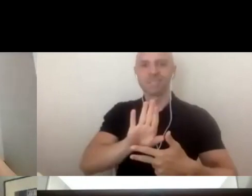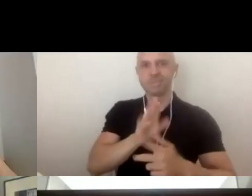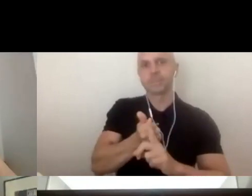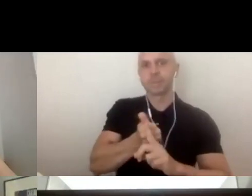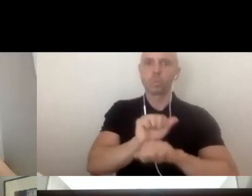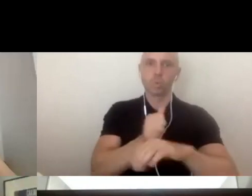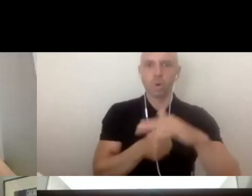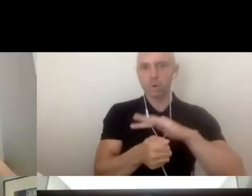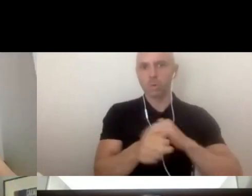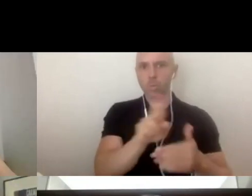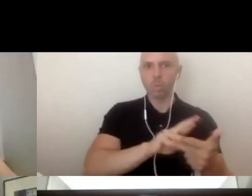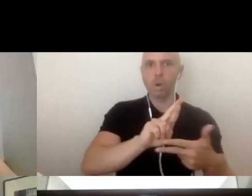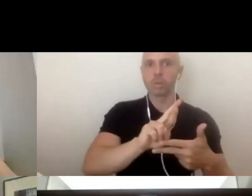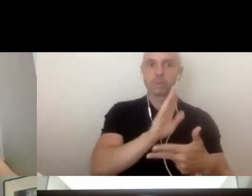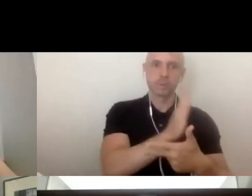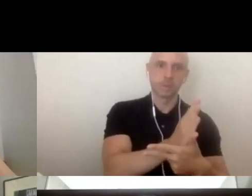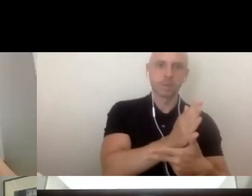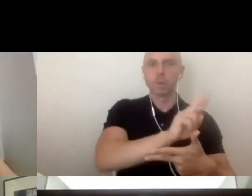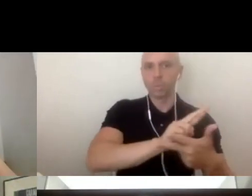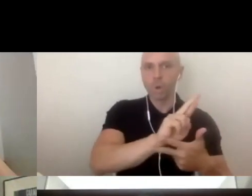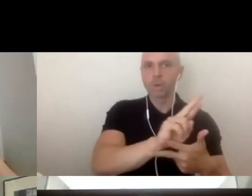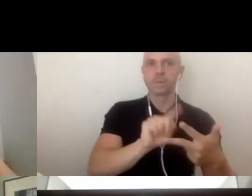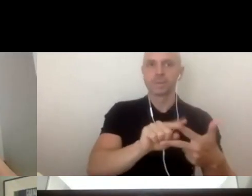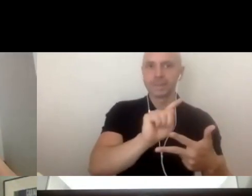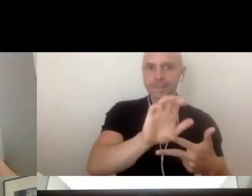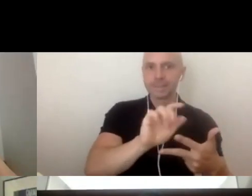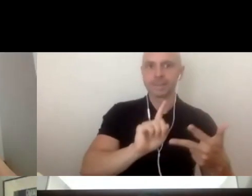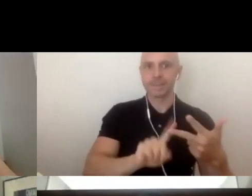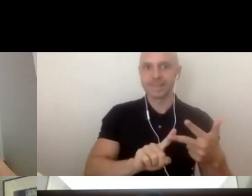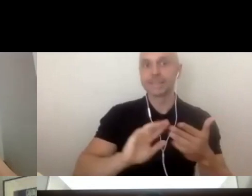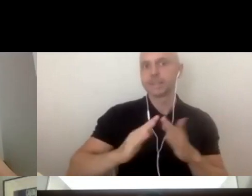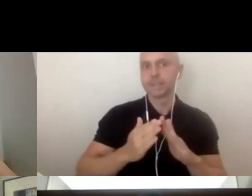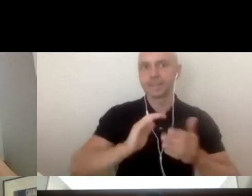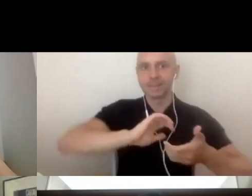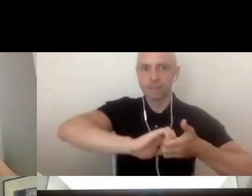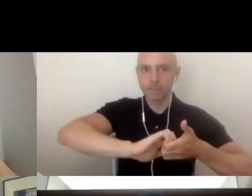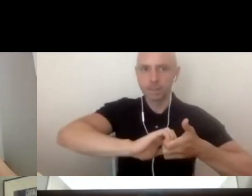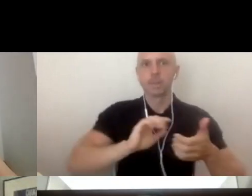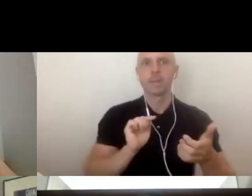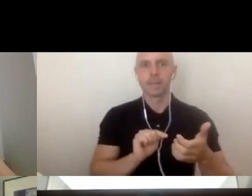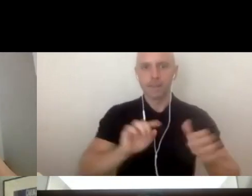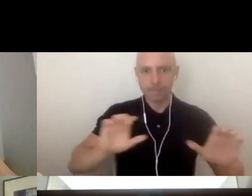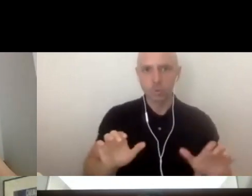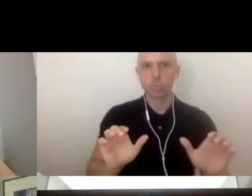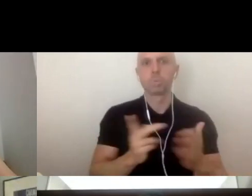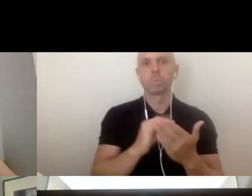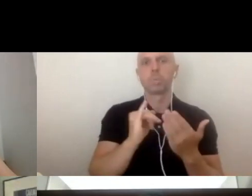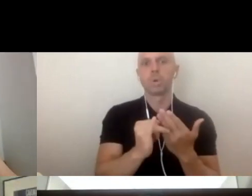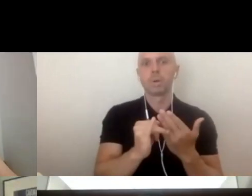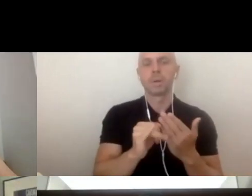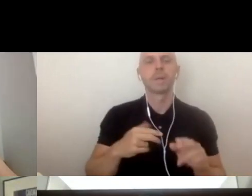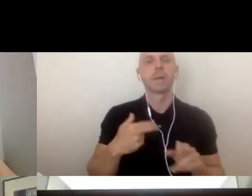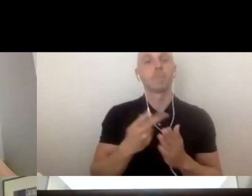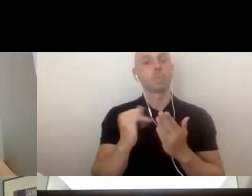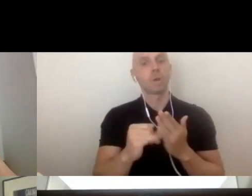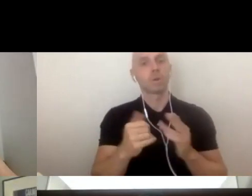with a number of different live entertainment-based organizations on a project called Lights On, Recovery and